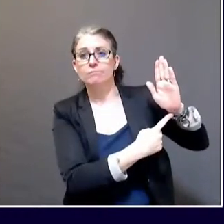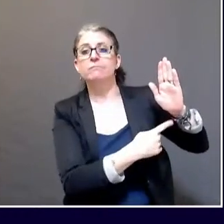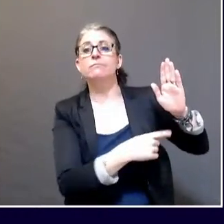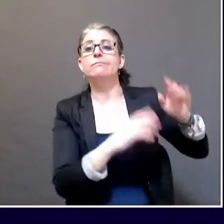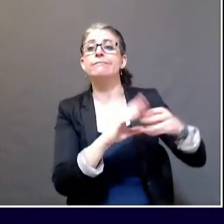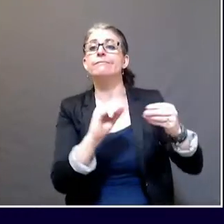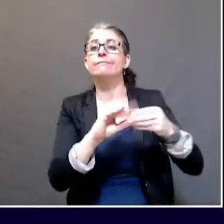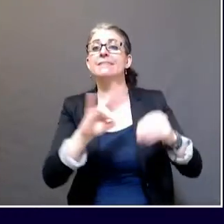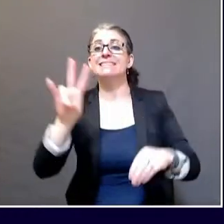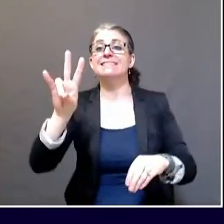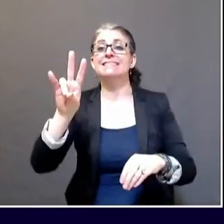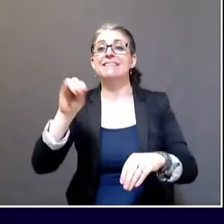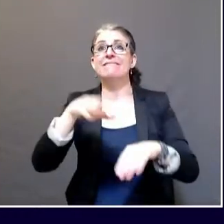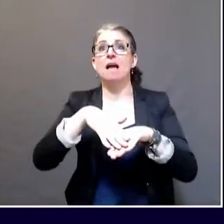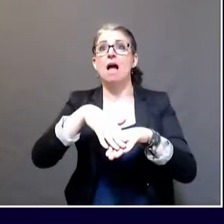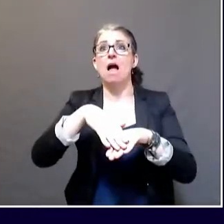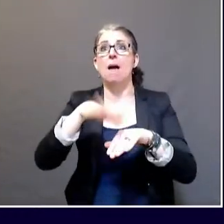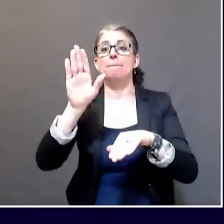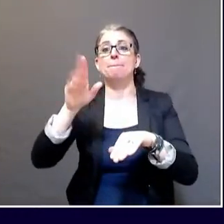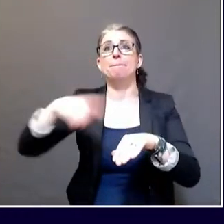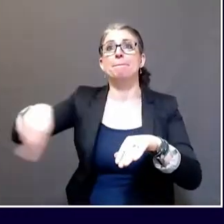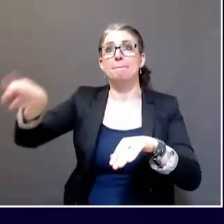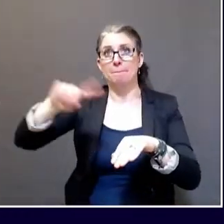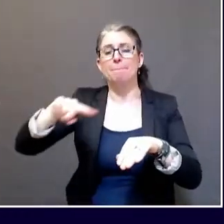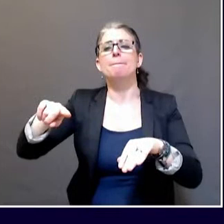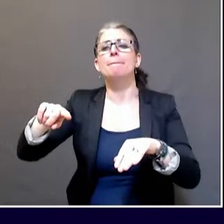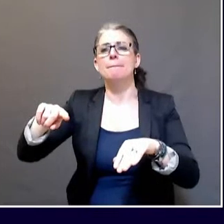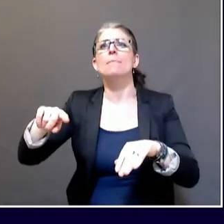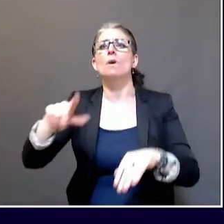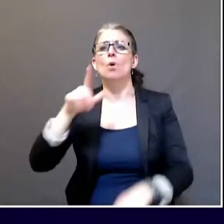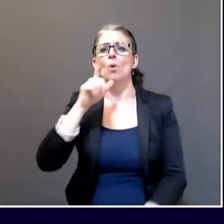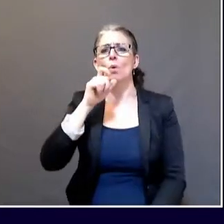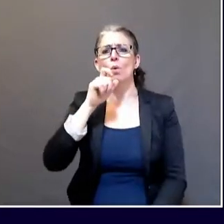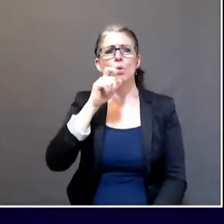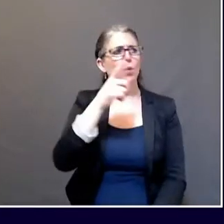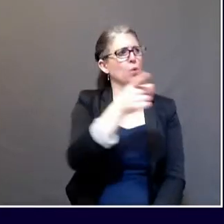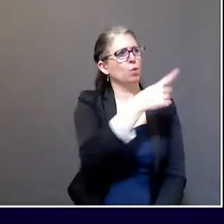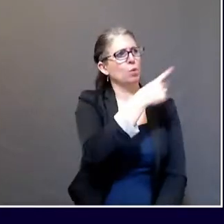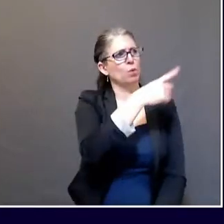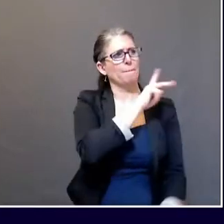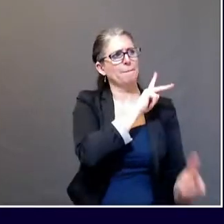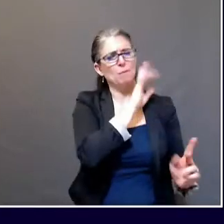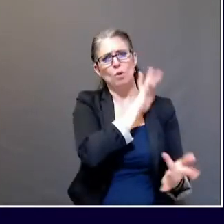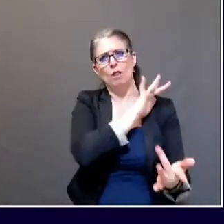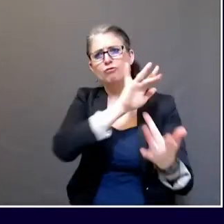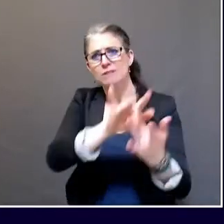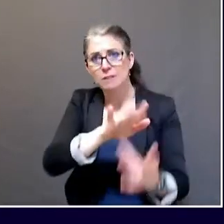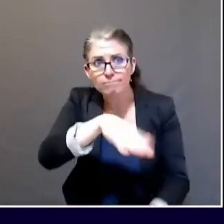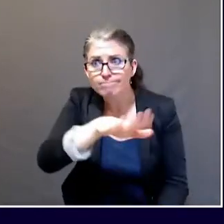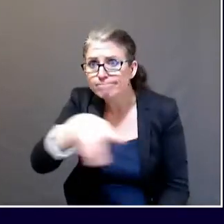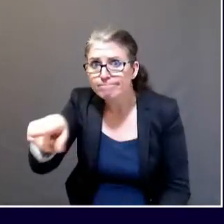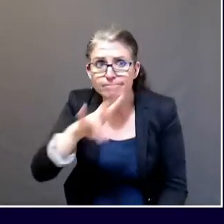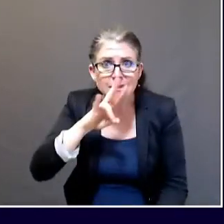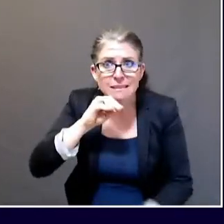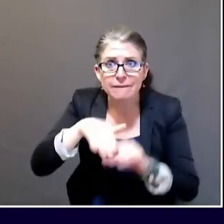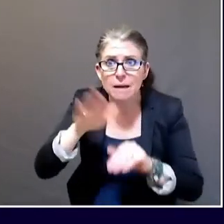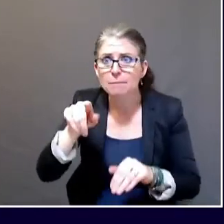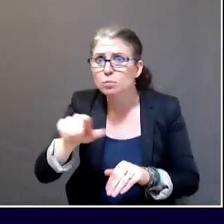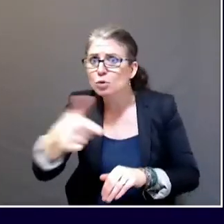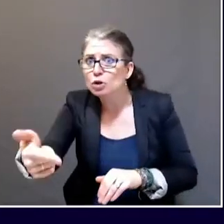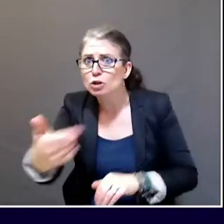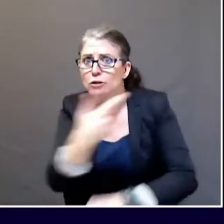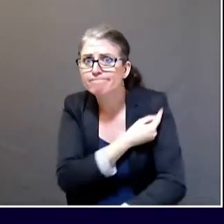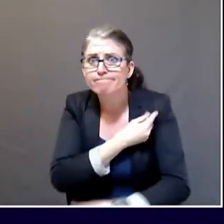be at the top of the front of all the lines for vaccines, or how do people who don't have internet access or skills